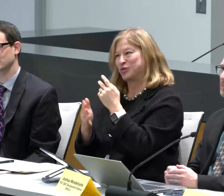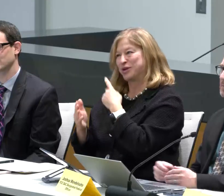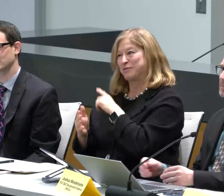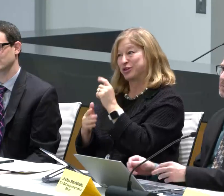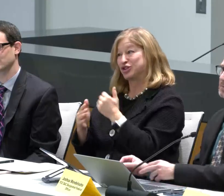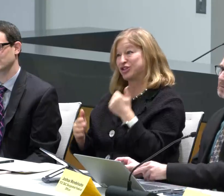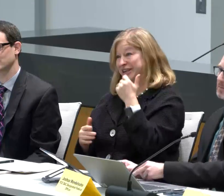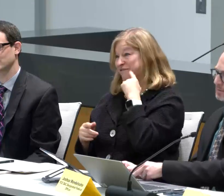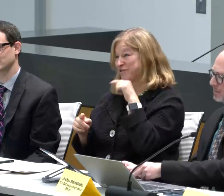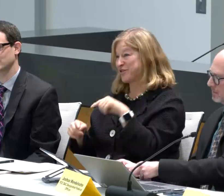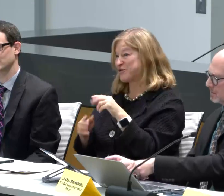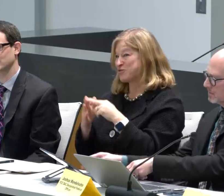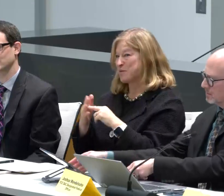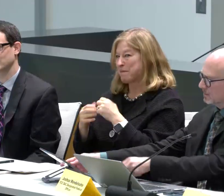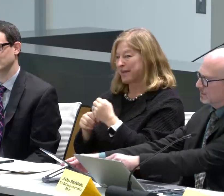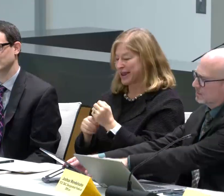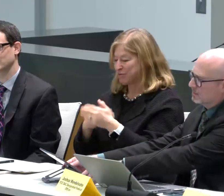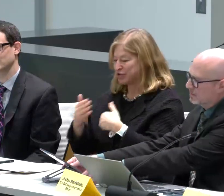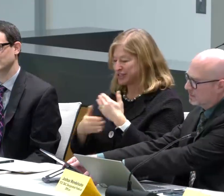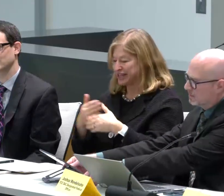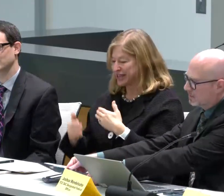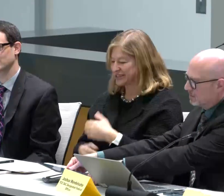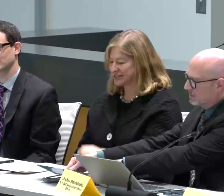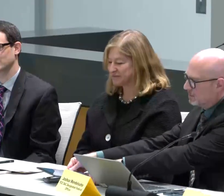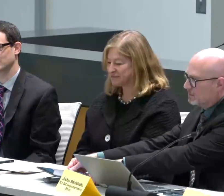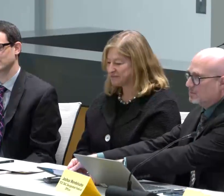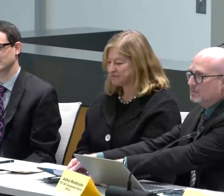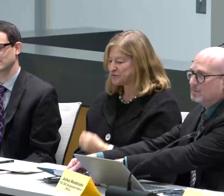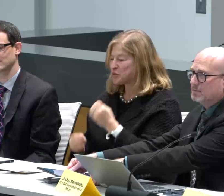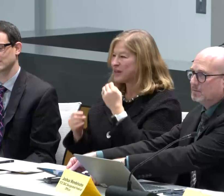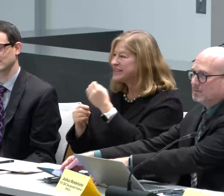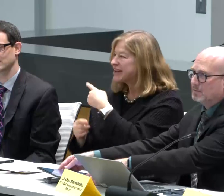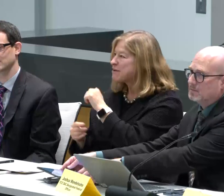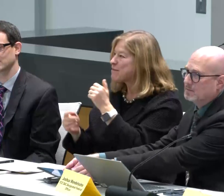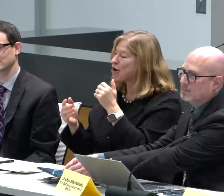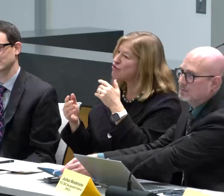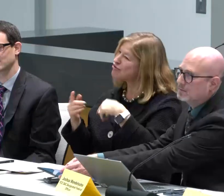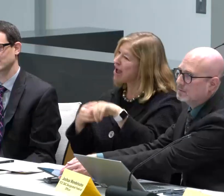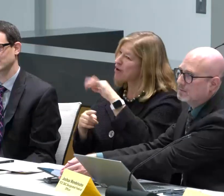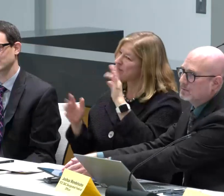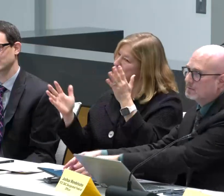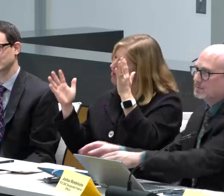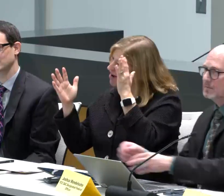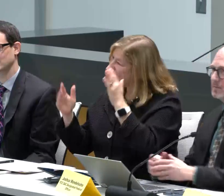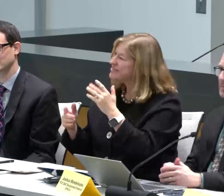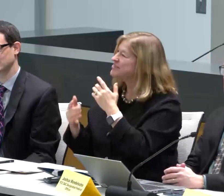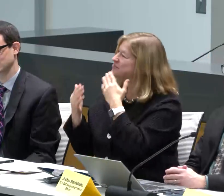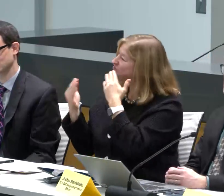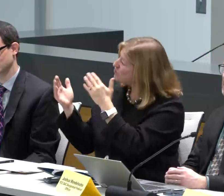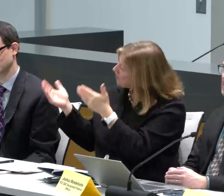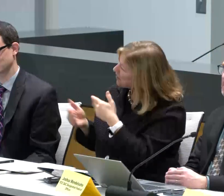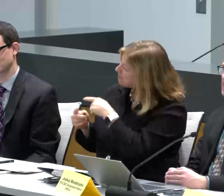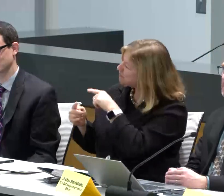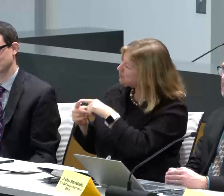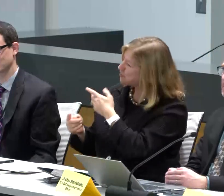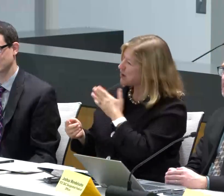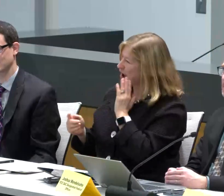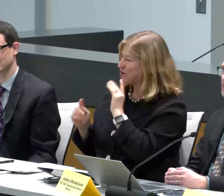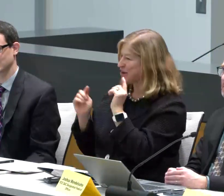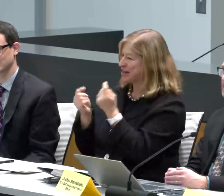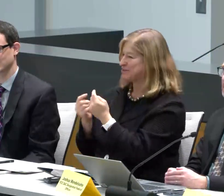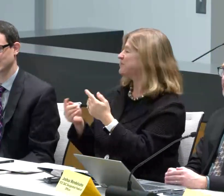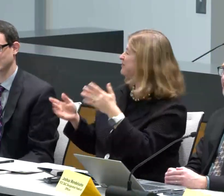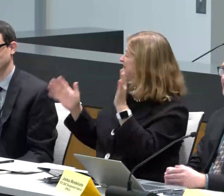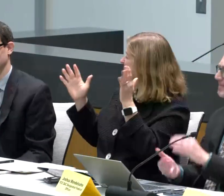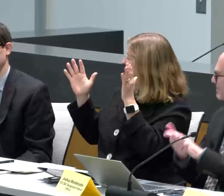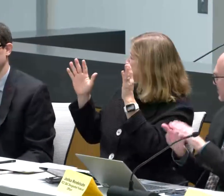and qualifications to serve as the new Deputy Chief for Rulemaking Proceedings. Let's give him a round of applause as we welcome